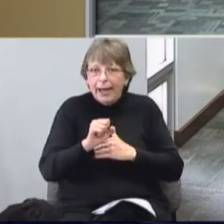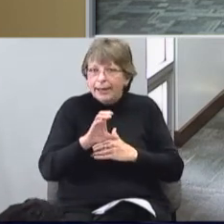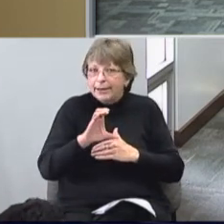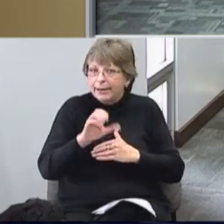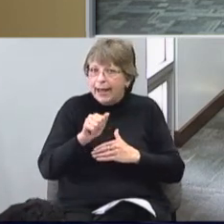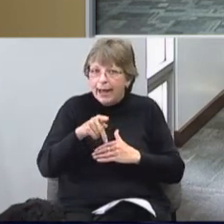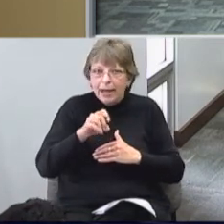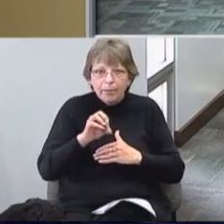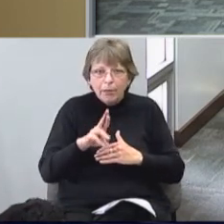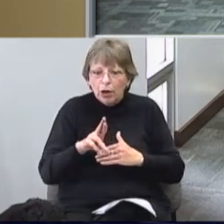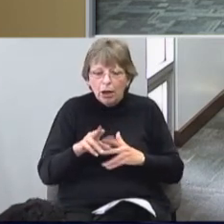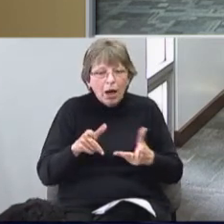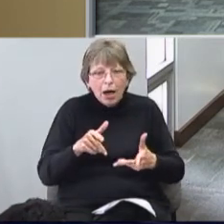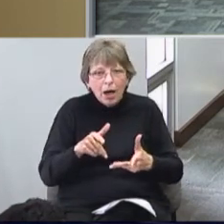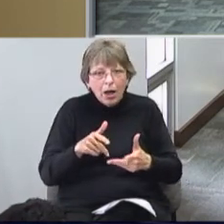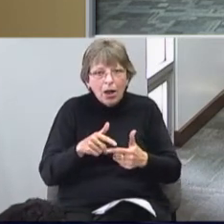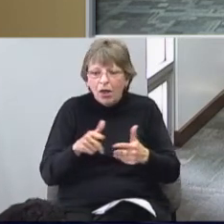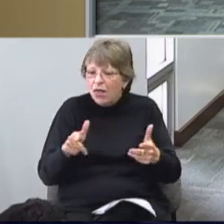they are not artists.